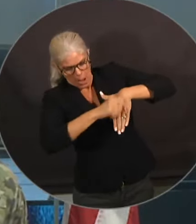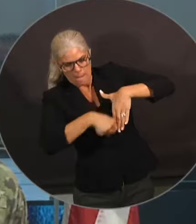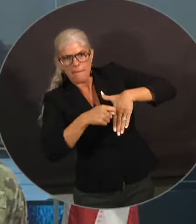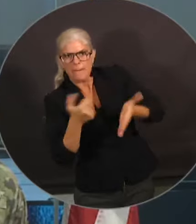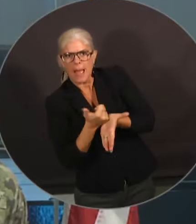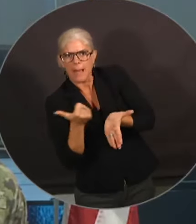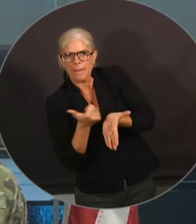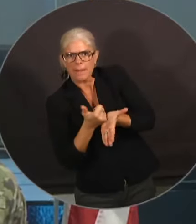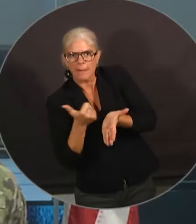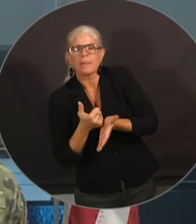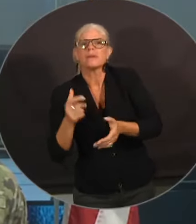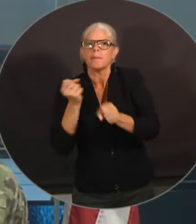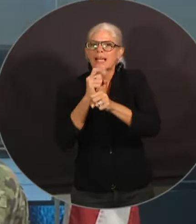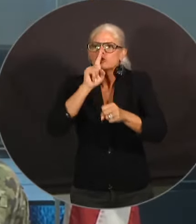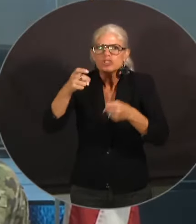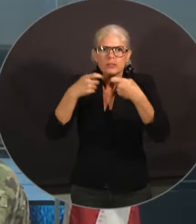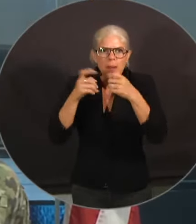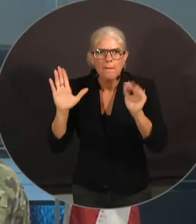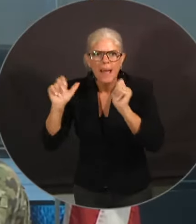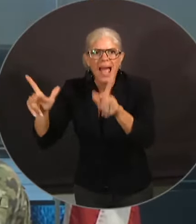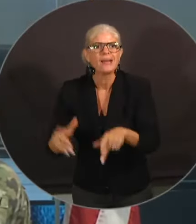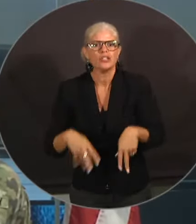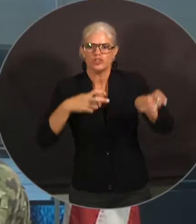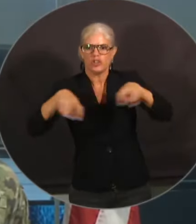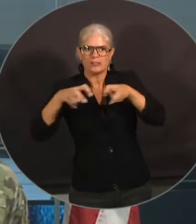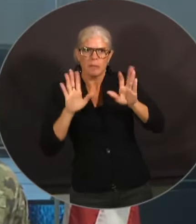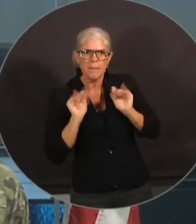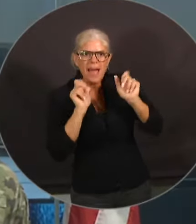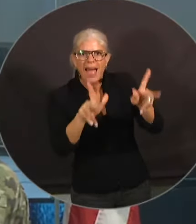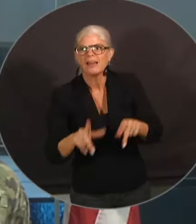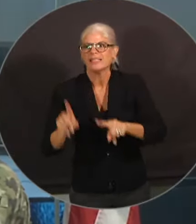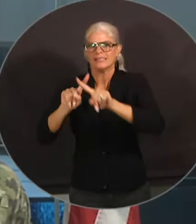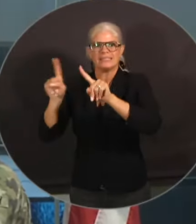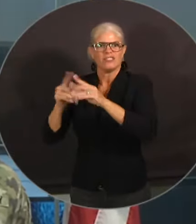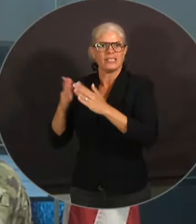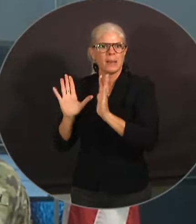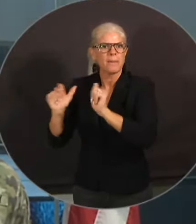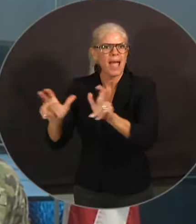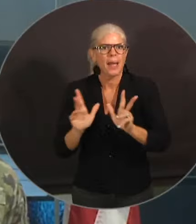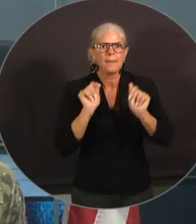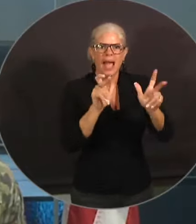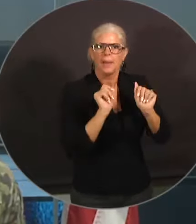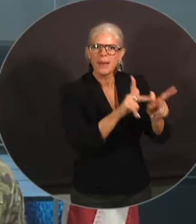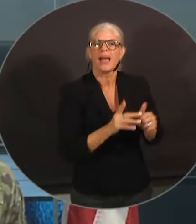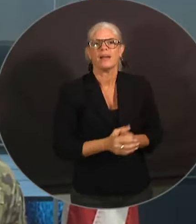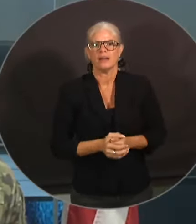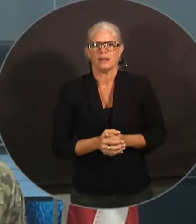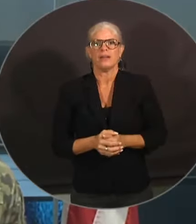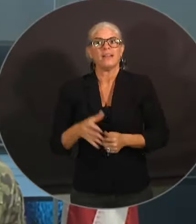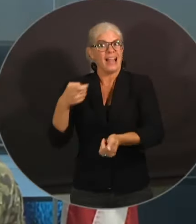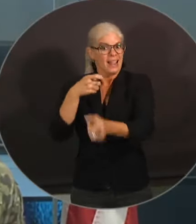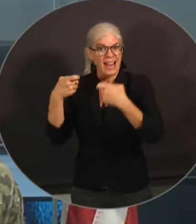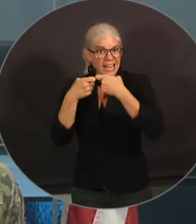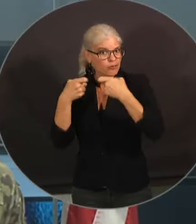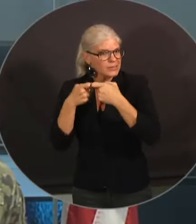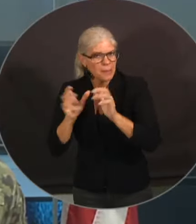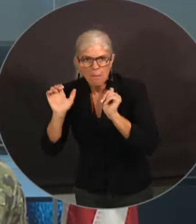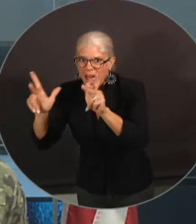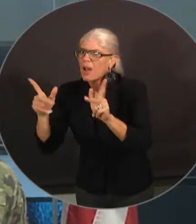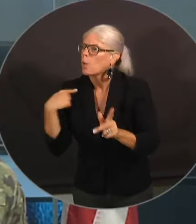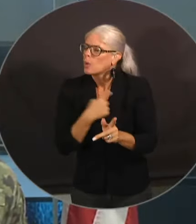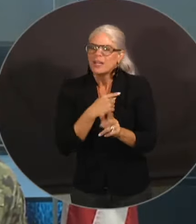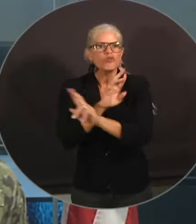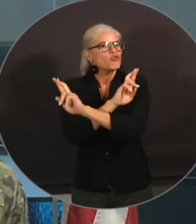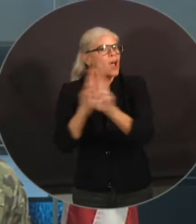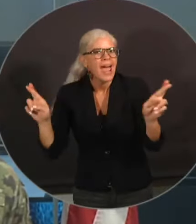the critical services, whether that's transportation or whether that is power, and we have the resources in place to be able to help do that. And with